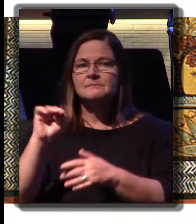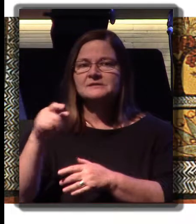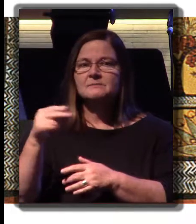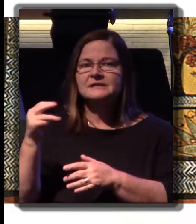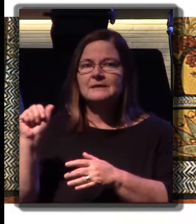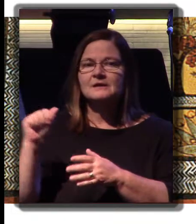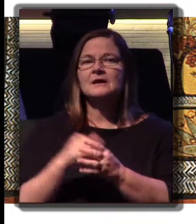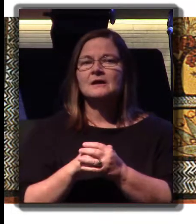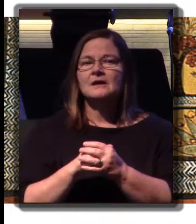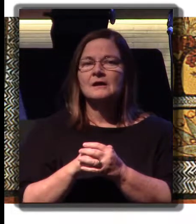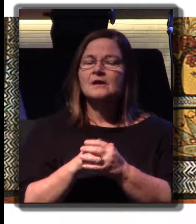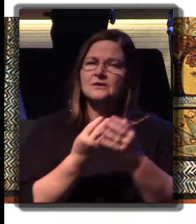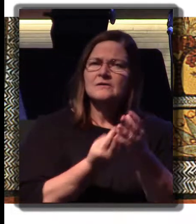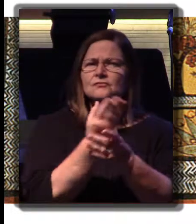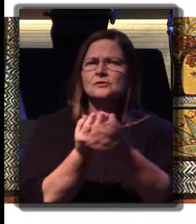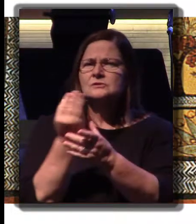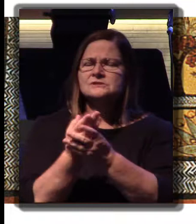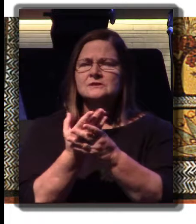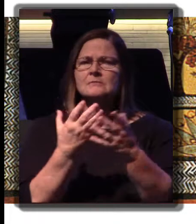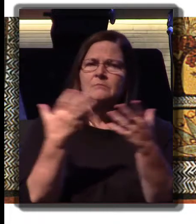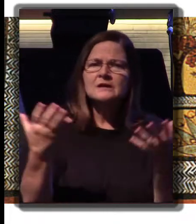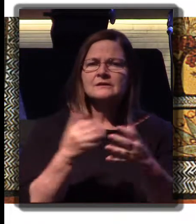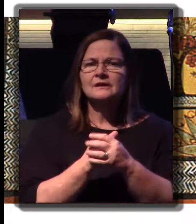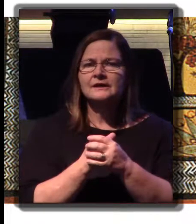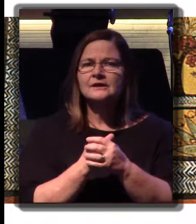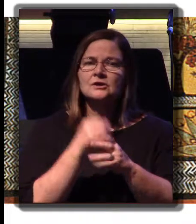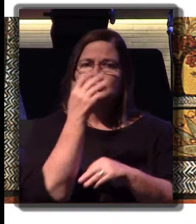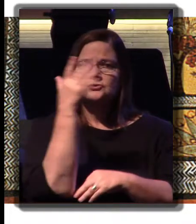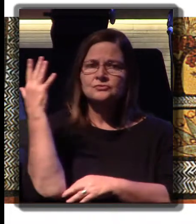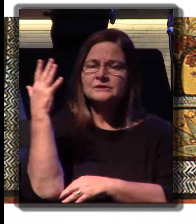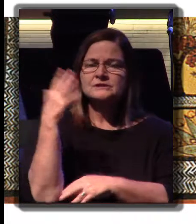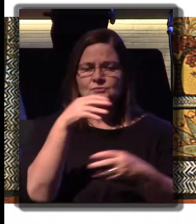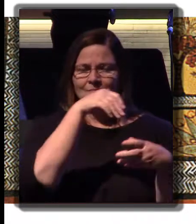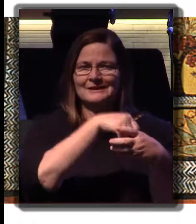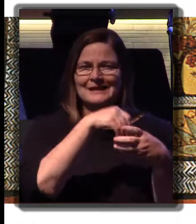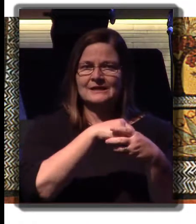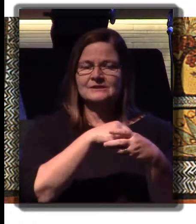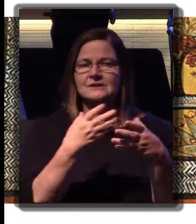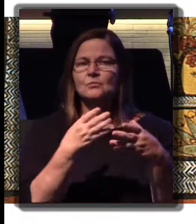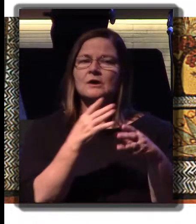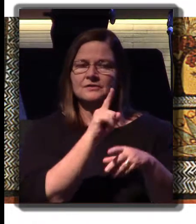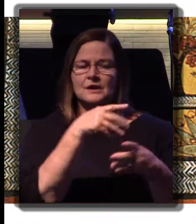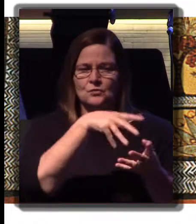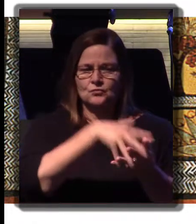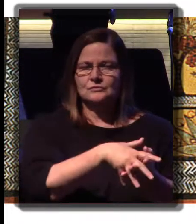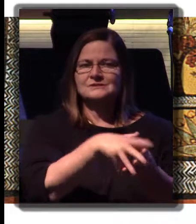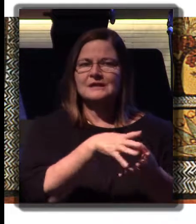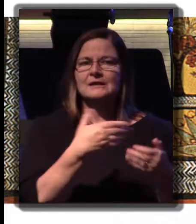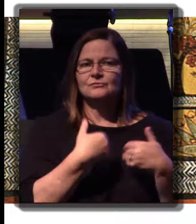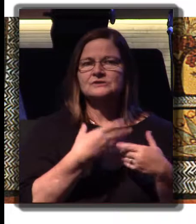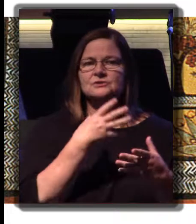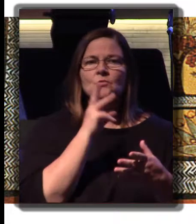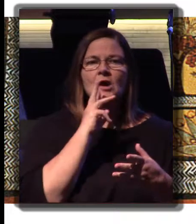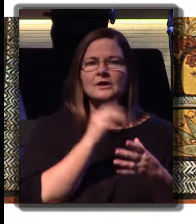Along the Nile River in Egypt and the two rivers of Mesopotamia, the fertile soil produced abundantly. Trees were planted closest to the